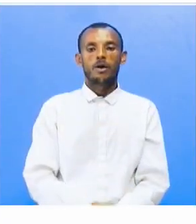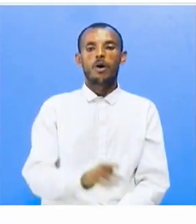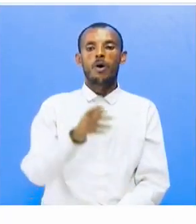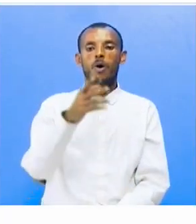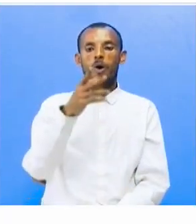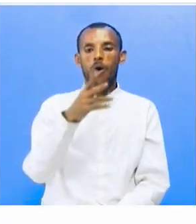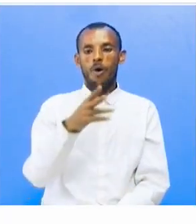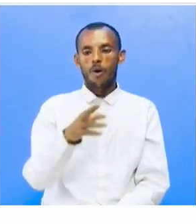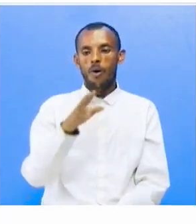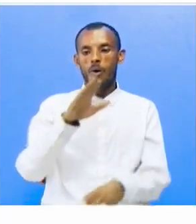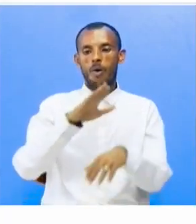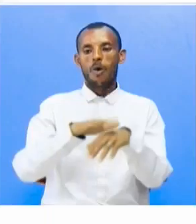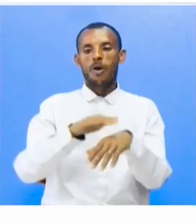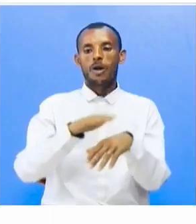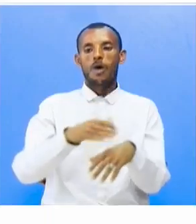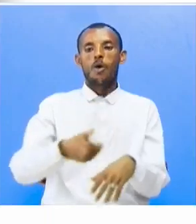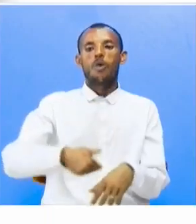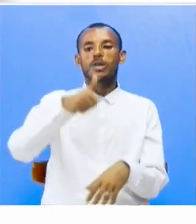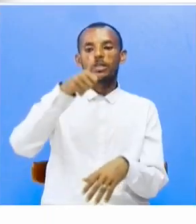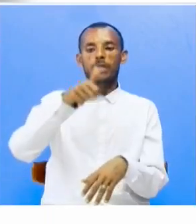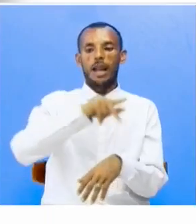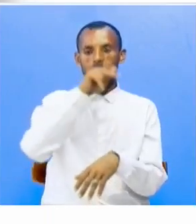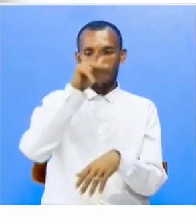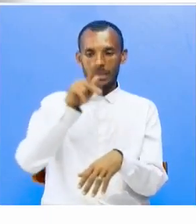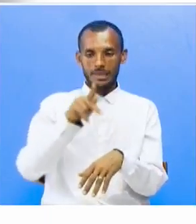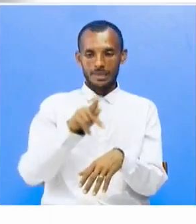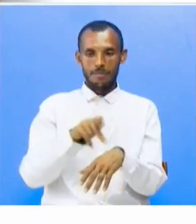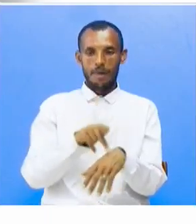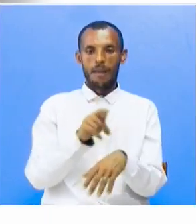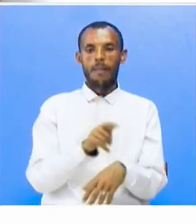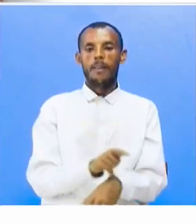on original principal